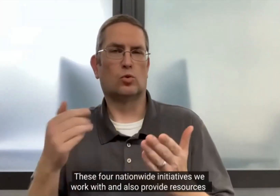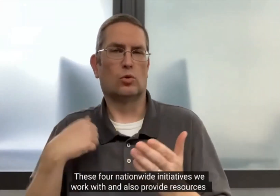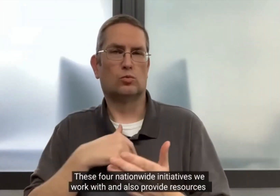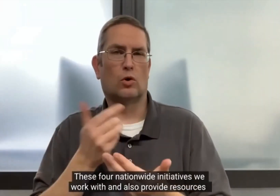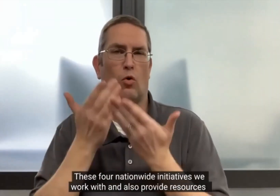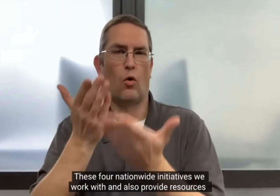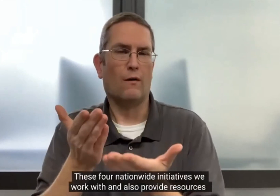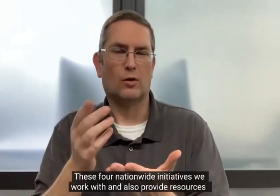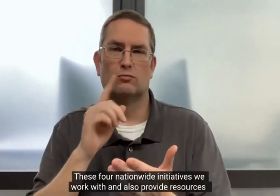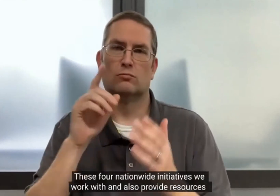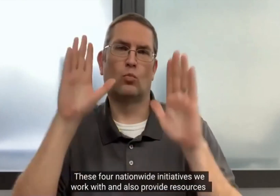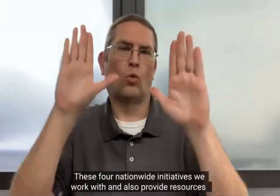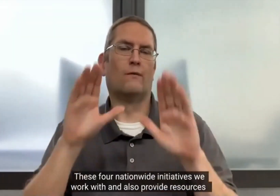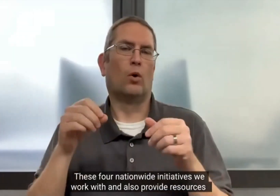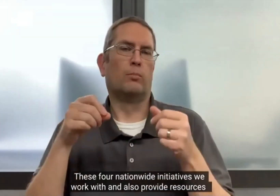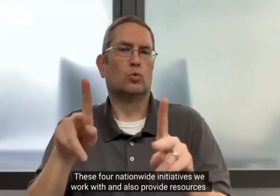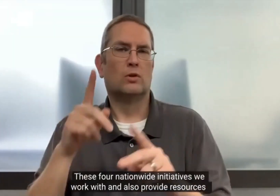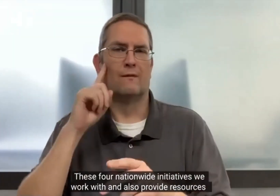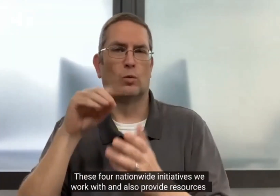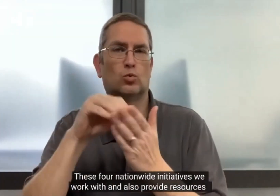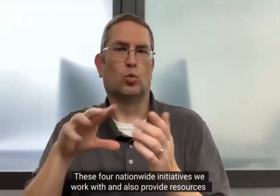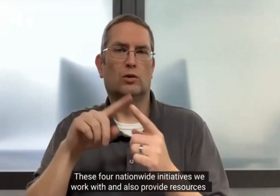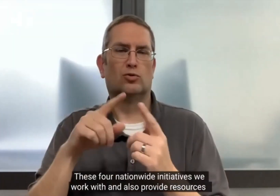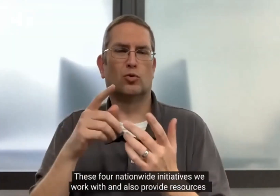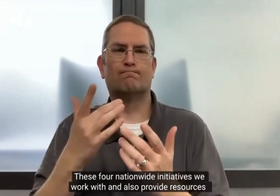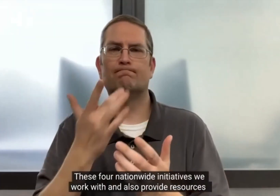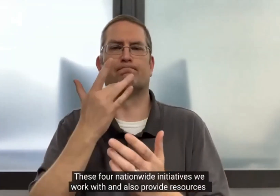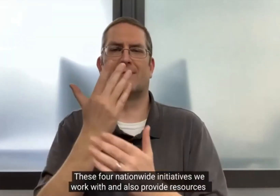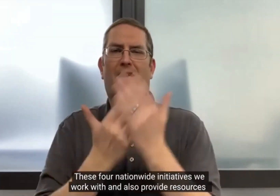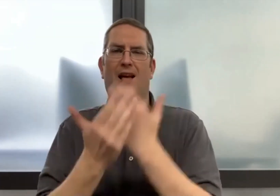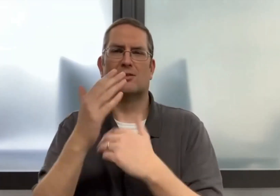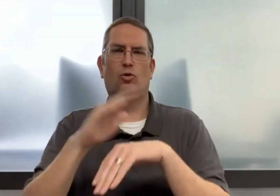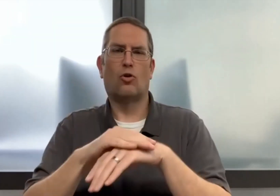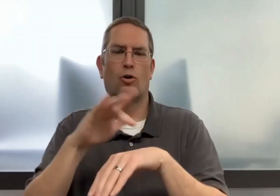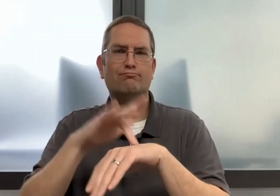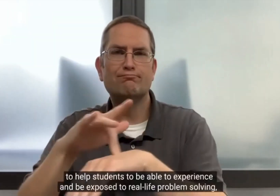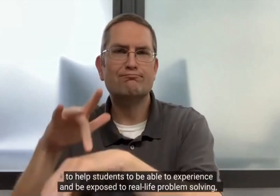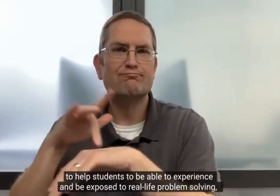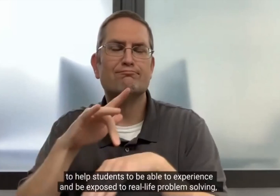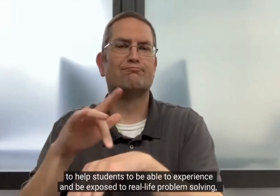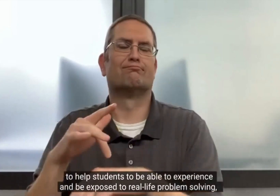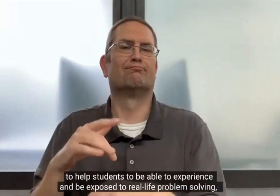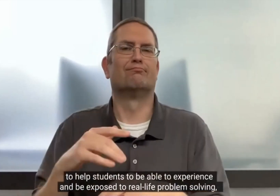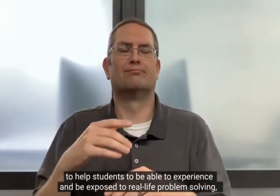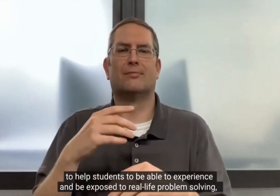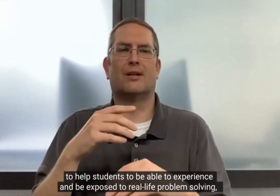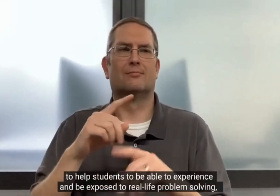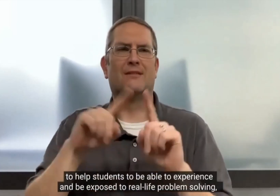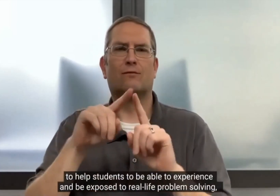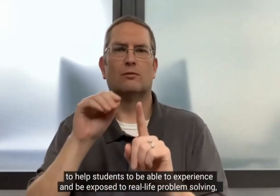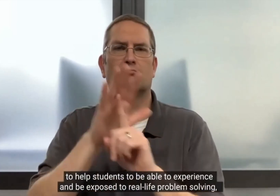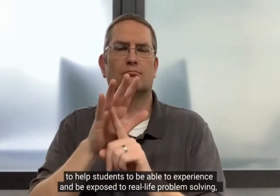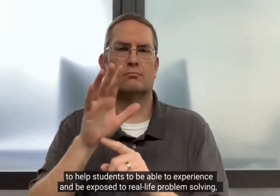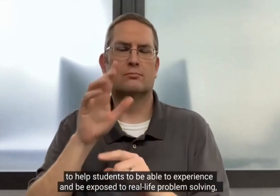nationwide initiatives we work with, and we also provide resources to help students to be able